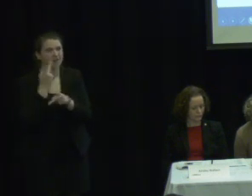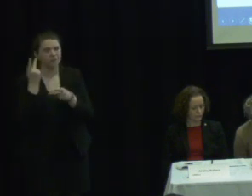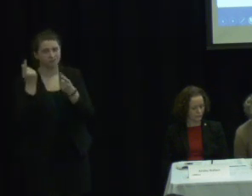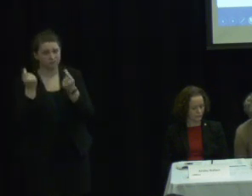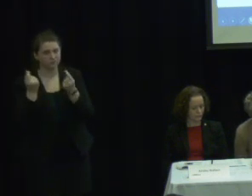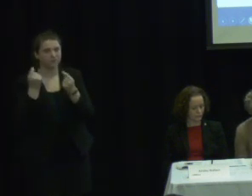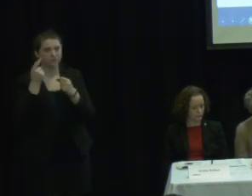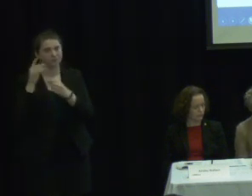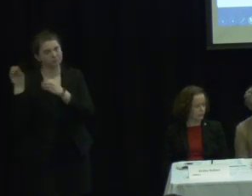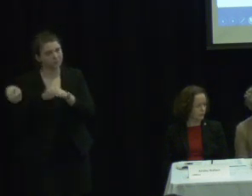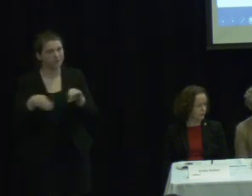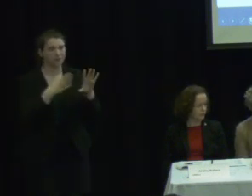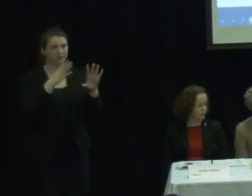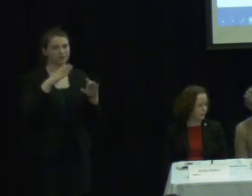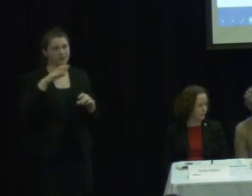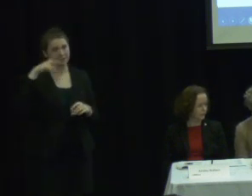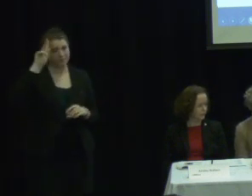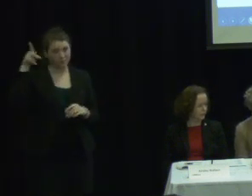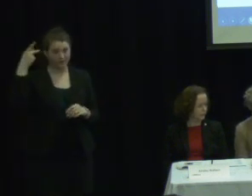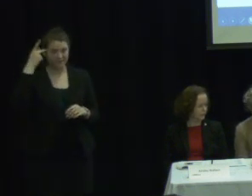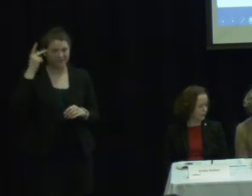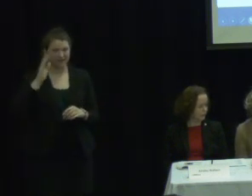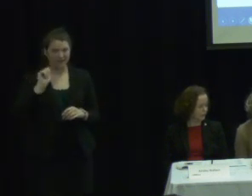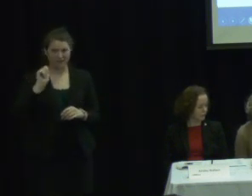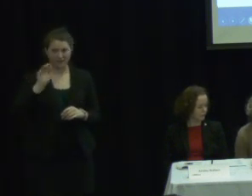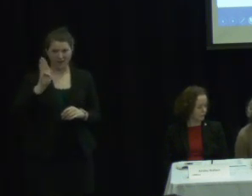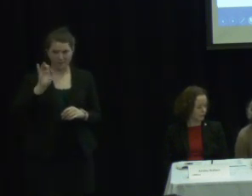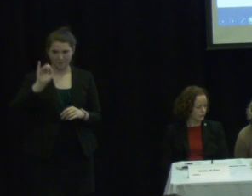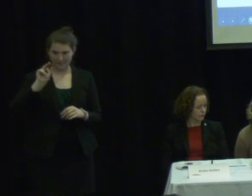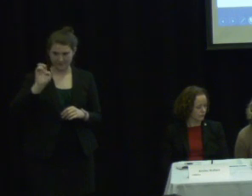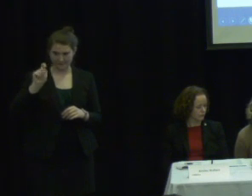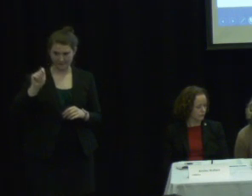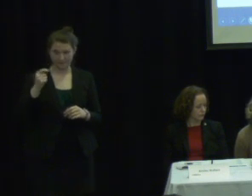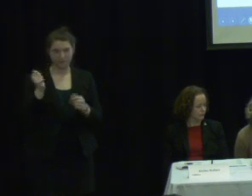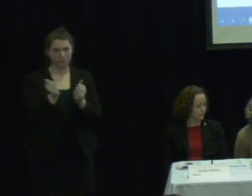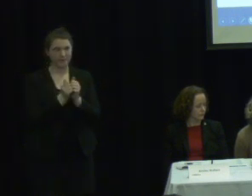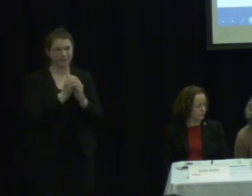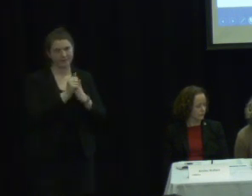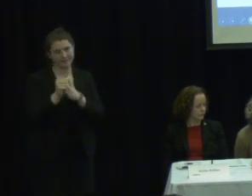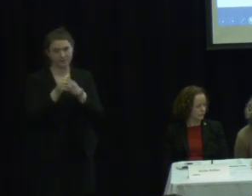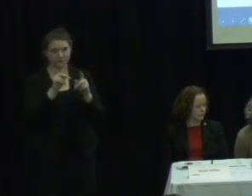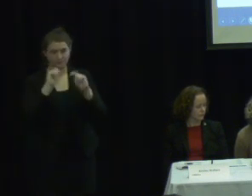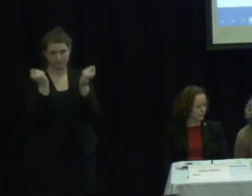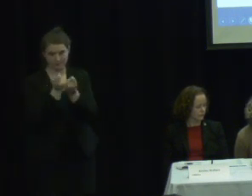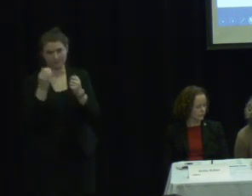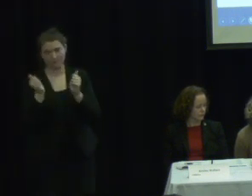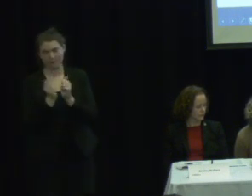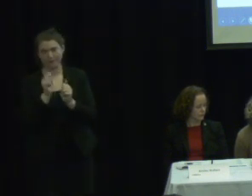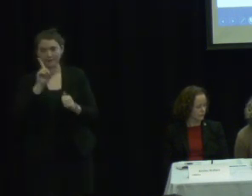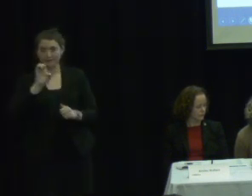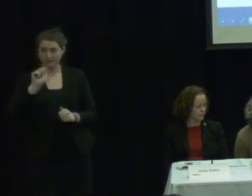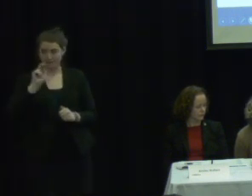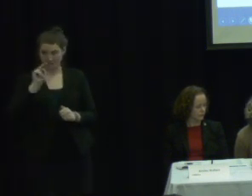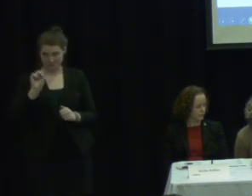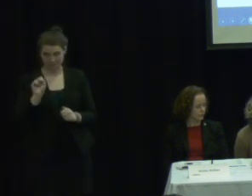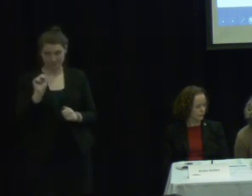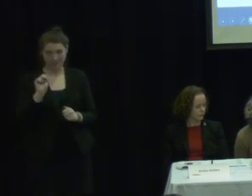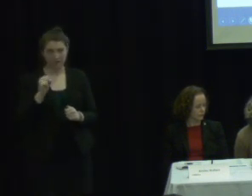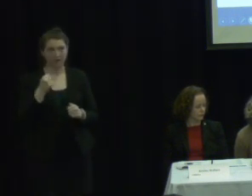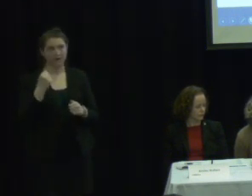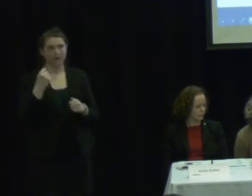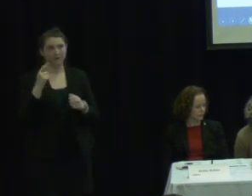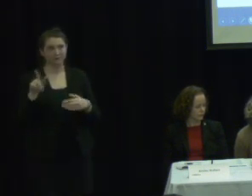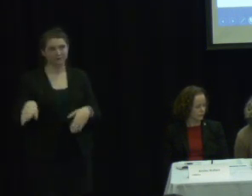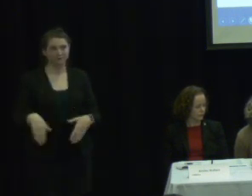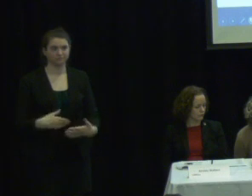president's cabinet. The president's cabinet will, and the leadership team with the deans, will look at what our proposals are for moves, and then we